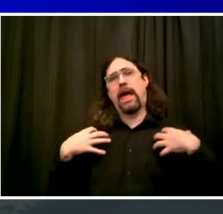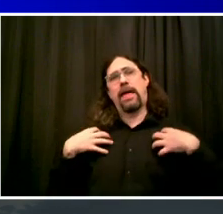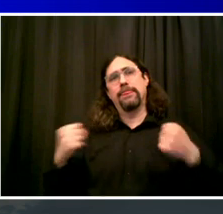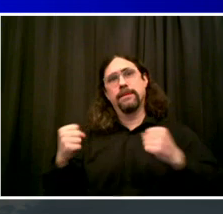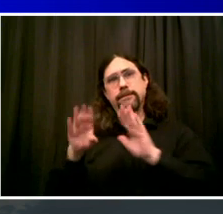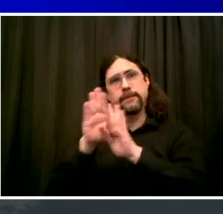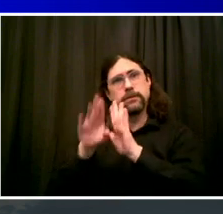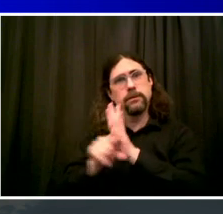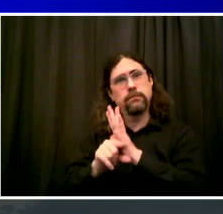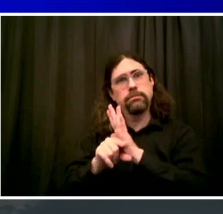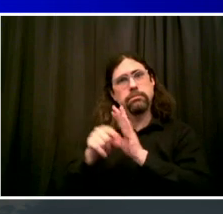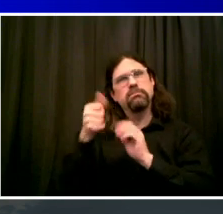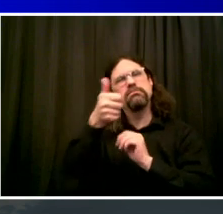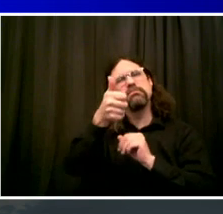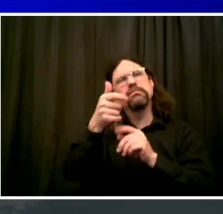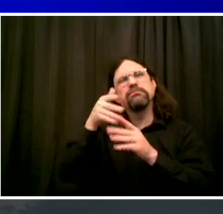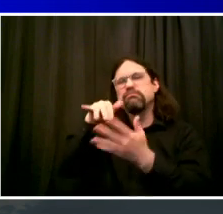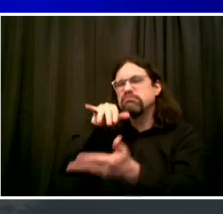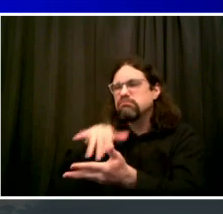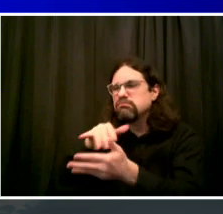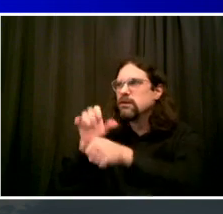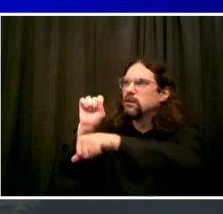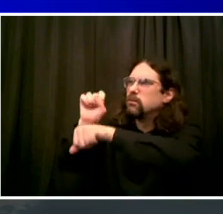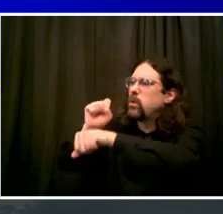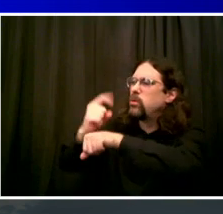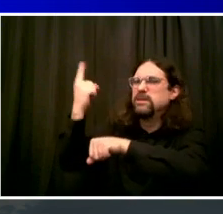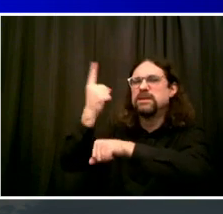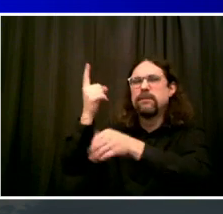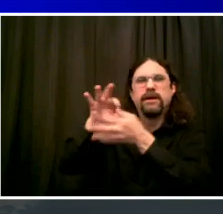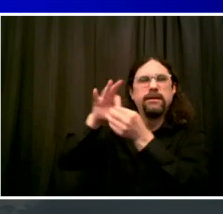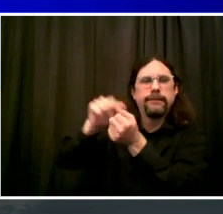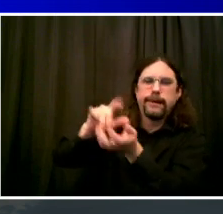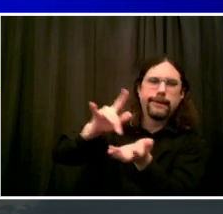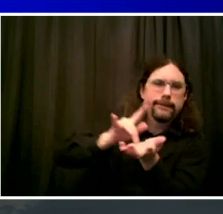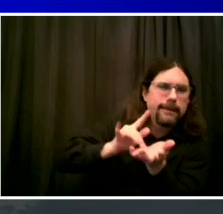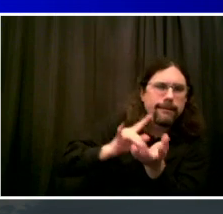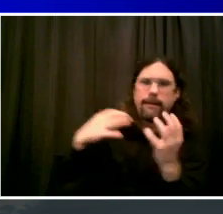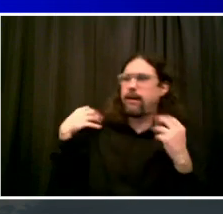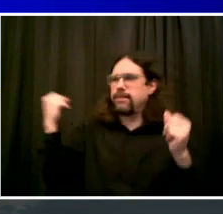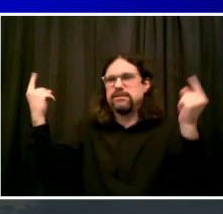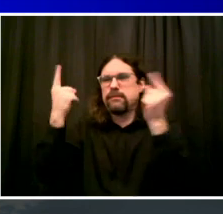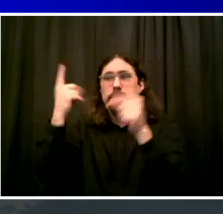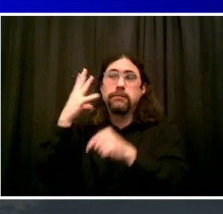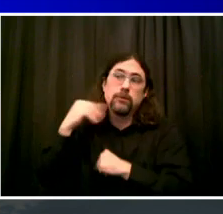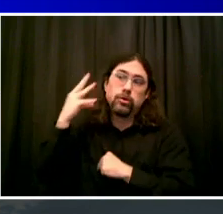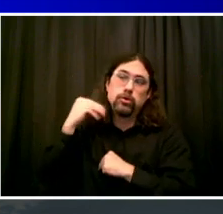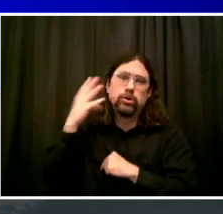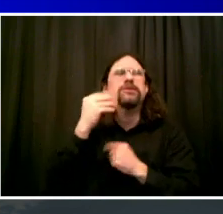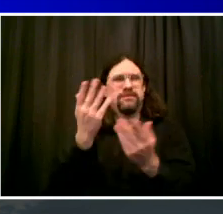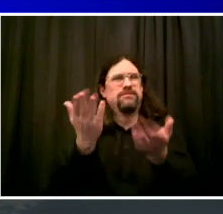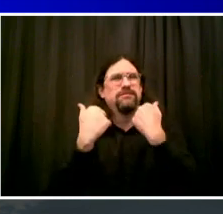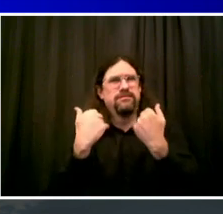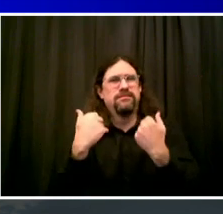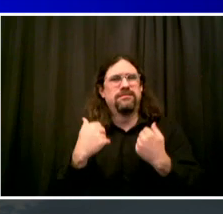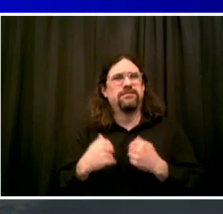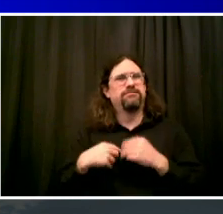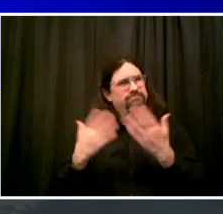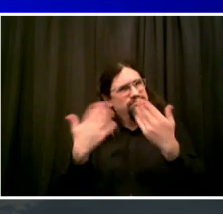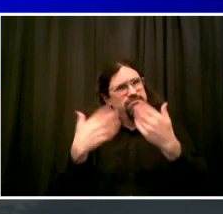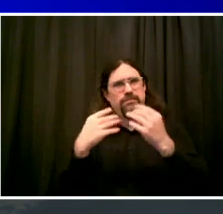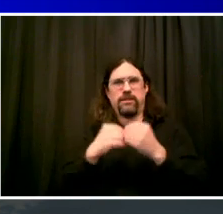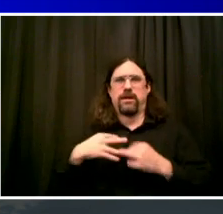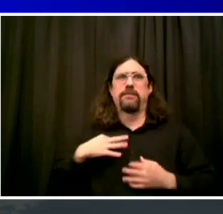nyc.gov/traceteam. Again, nyc.gov/traceteam. Put your application in immediately. And I have an update today